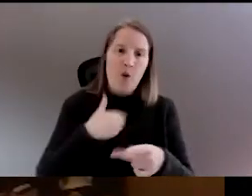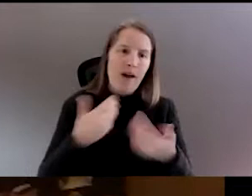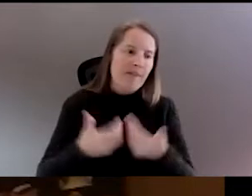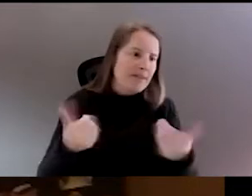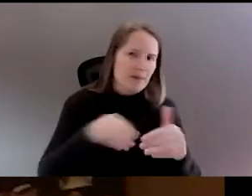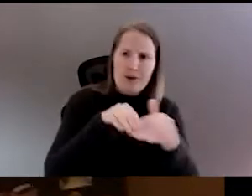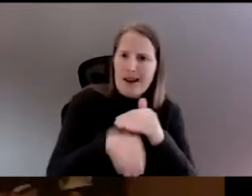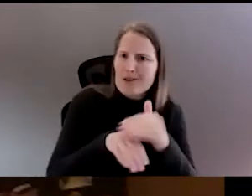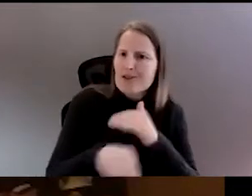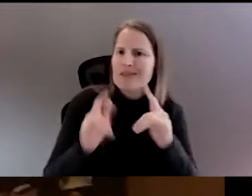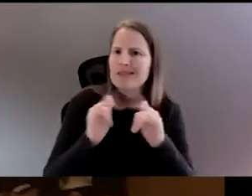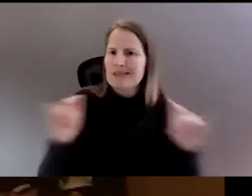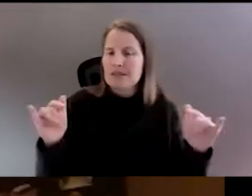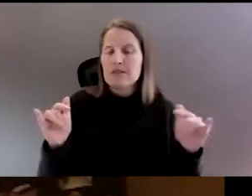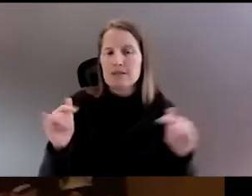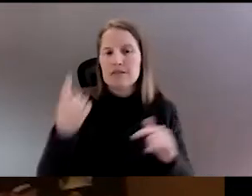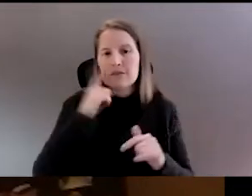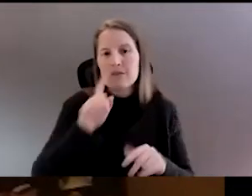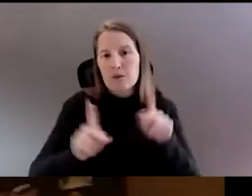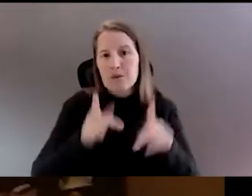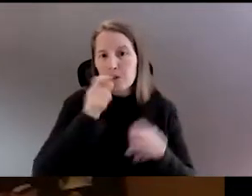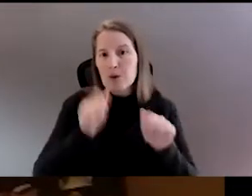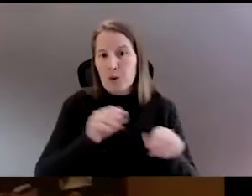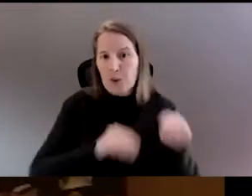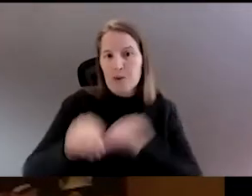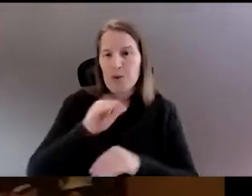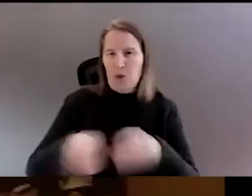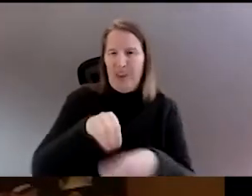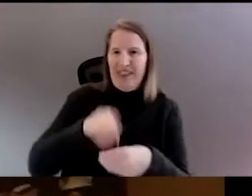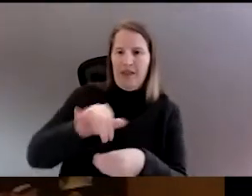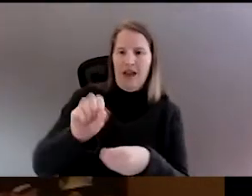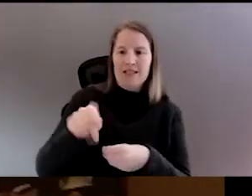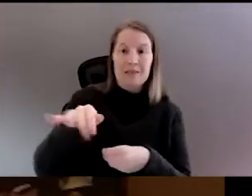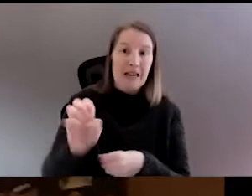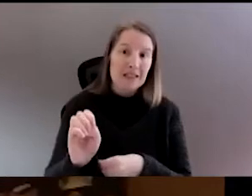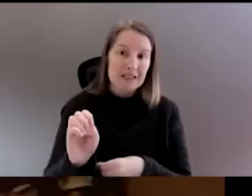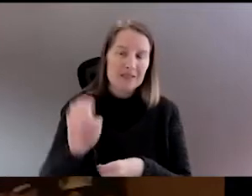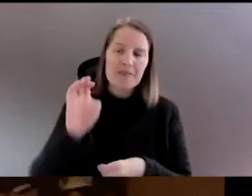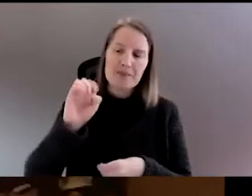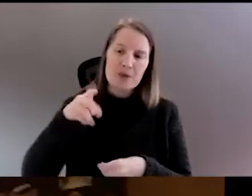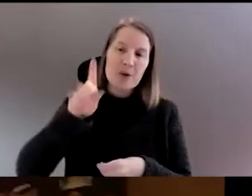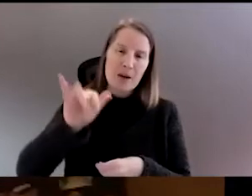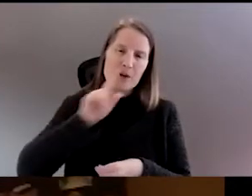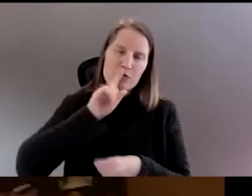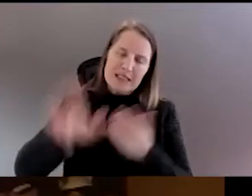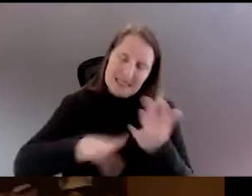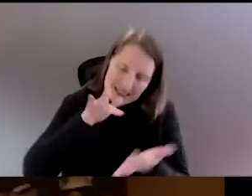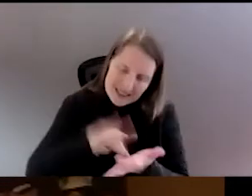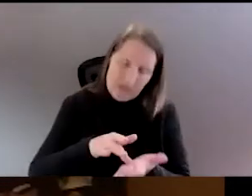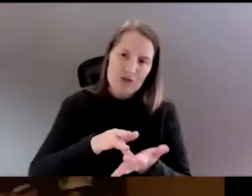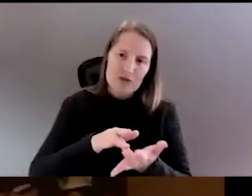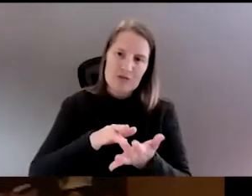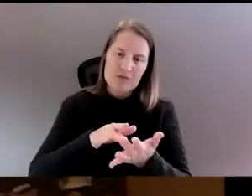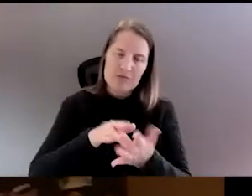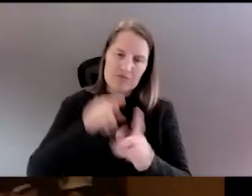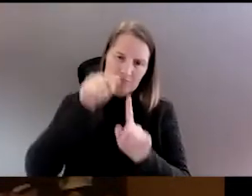those who can move within a space. So equity is truly centered around eliminating